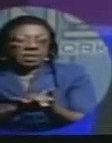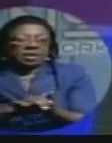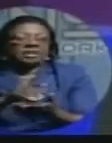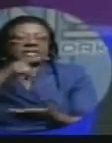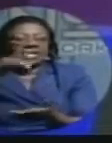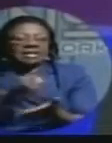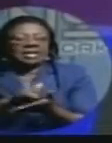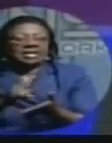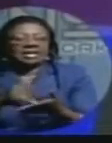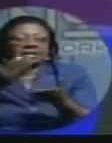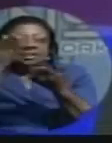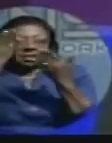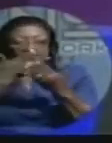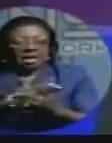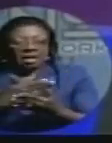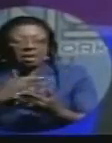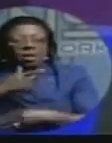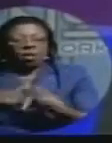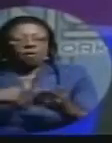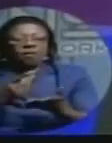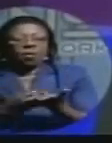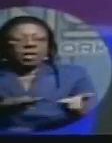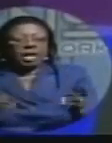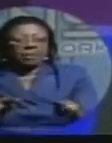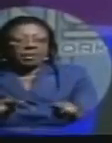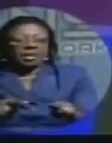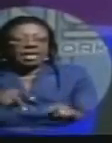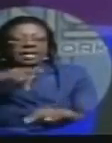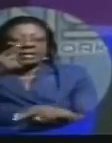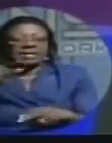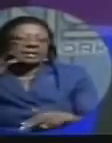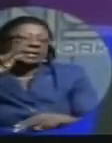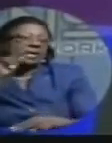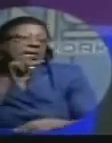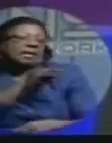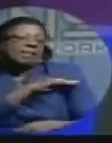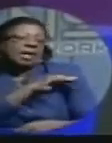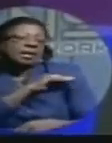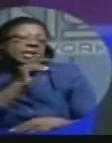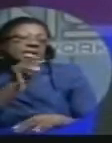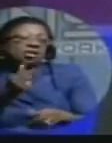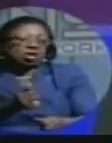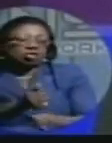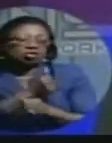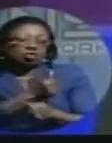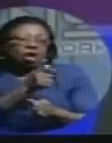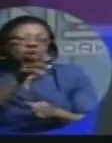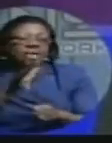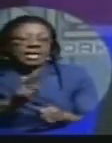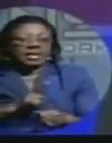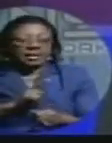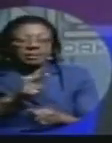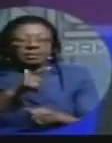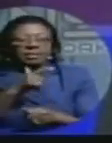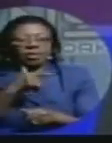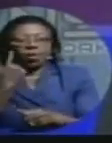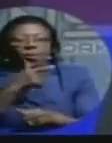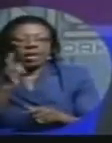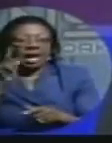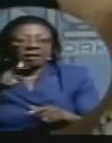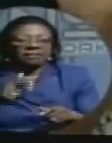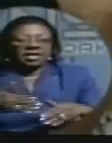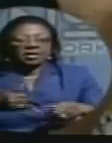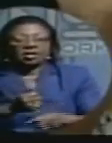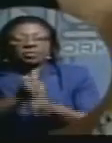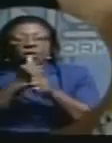over the tragedy and says Mrs. Hanna-Martin is a strong lady who is assured of her colleagues' support in these difficult times.